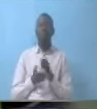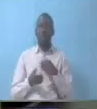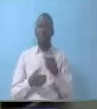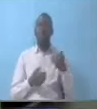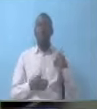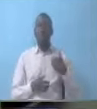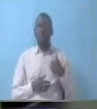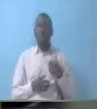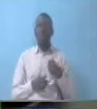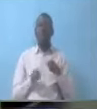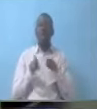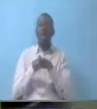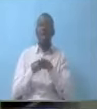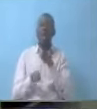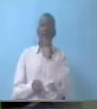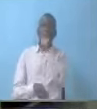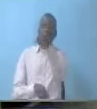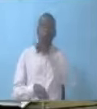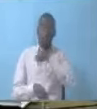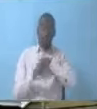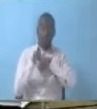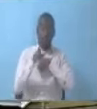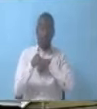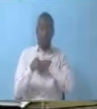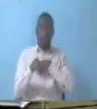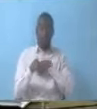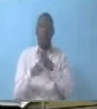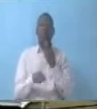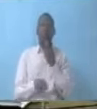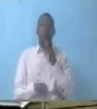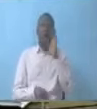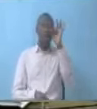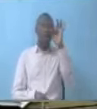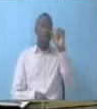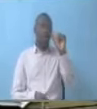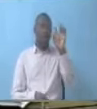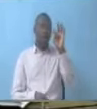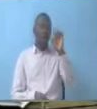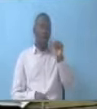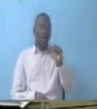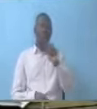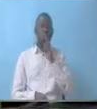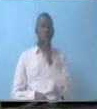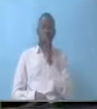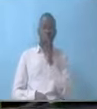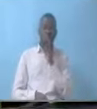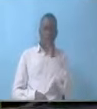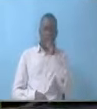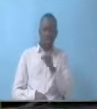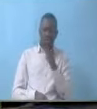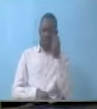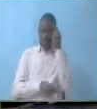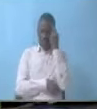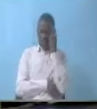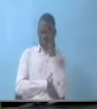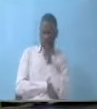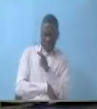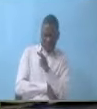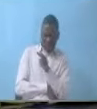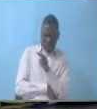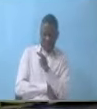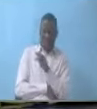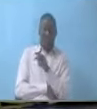were people like yourself, Uncle Fafa, who would look at these things and say, hang on, wait a